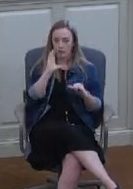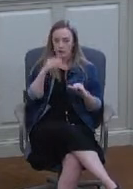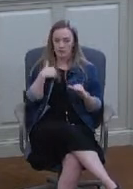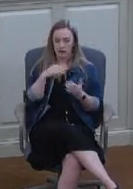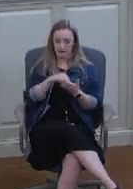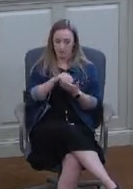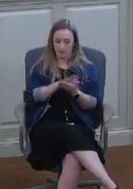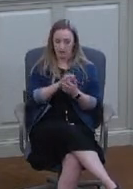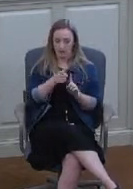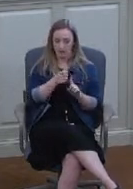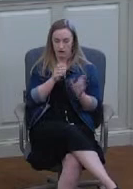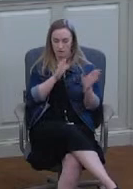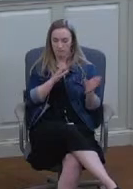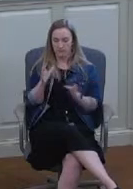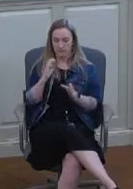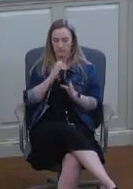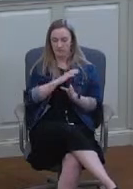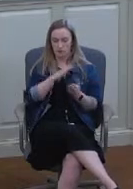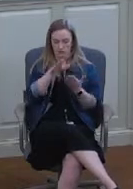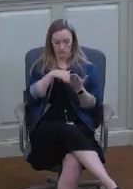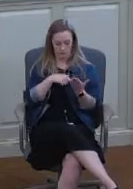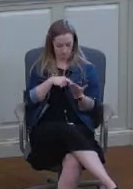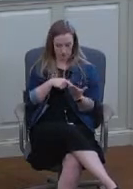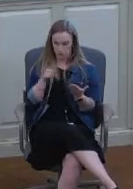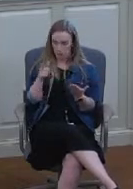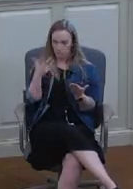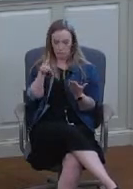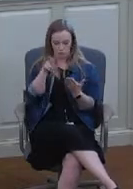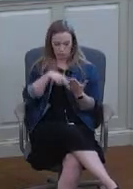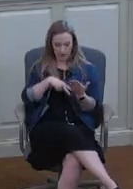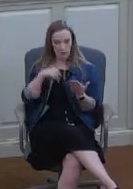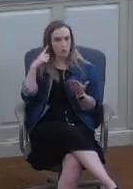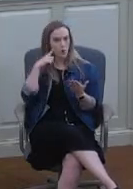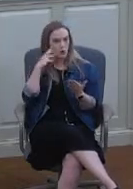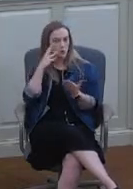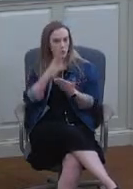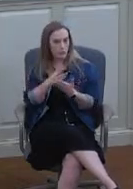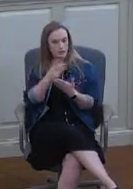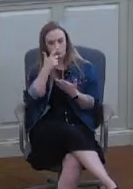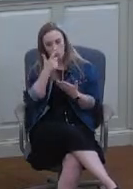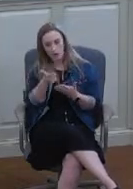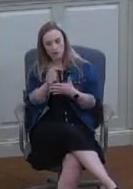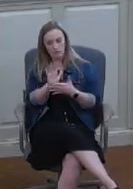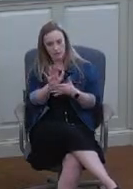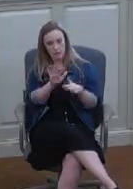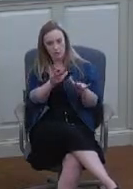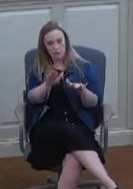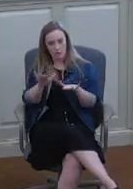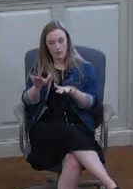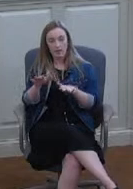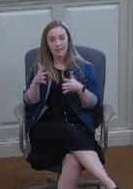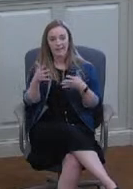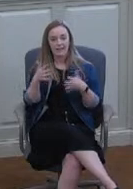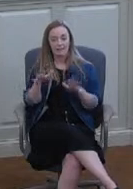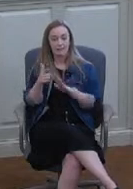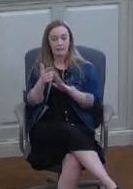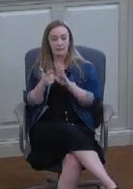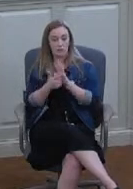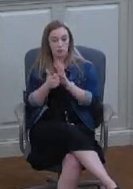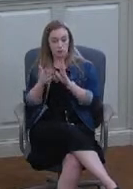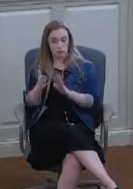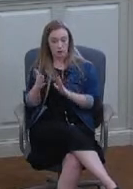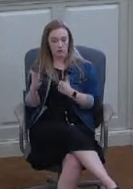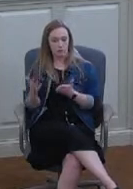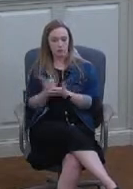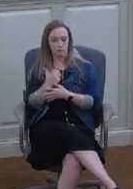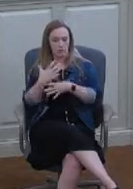of you. So you will have read it, you would have heard the witnesses, watched the video as well, and then you give the attorney the opportunity to kind